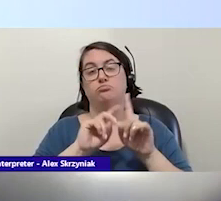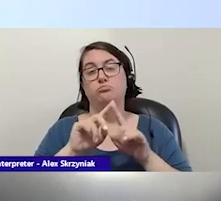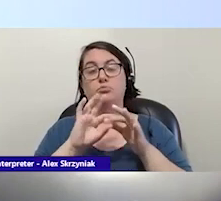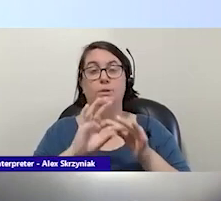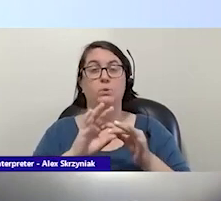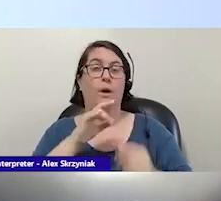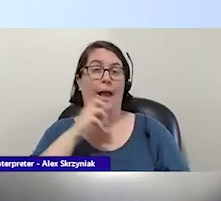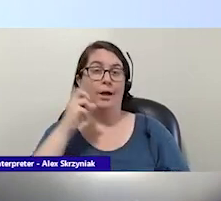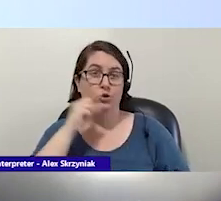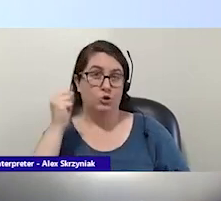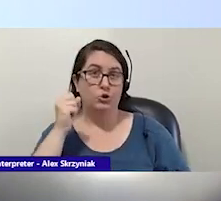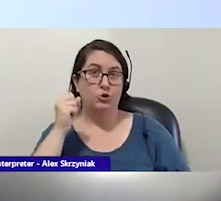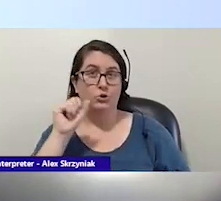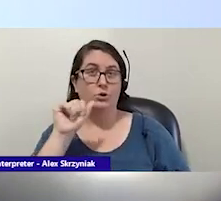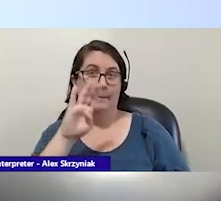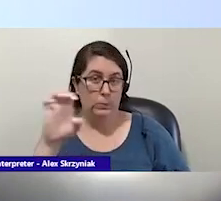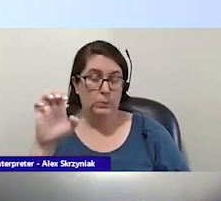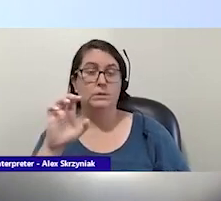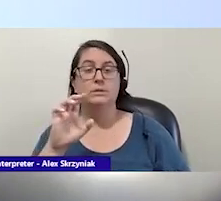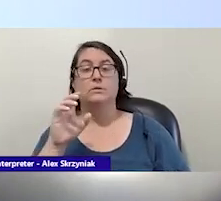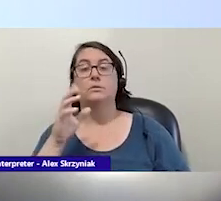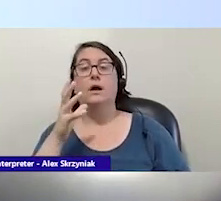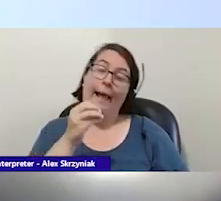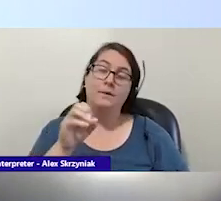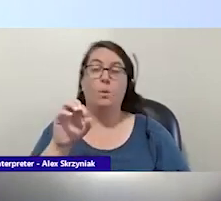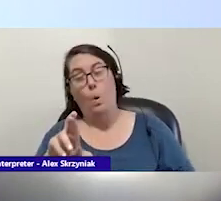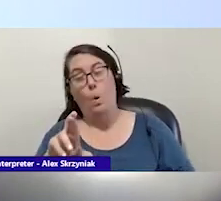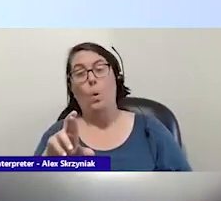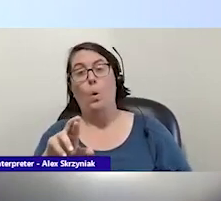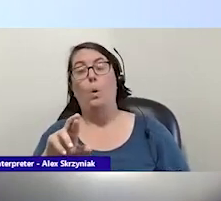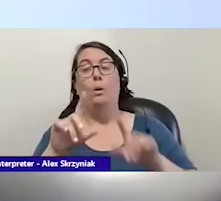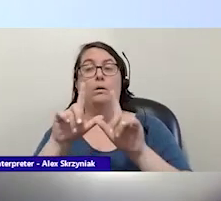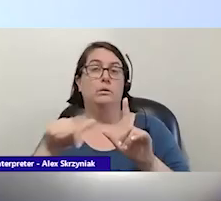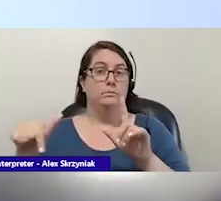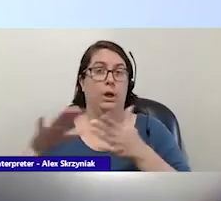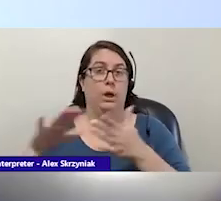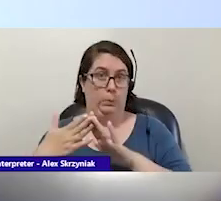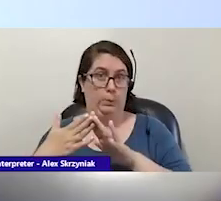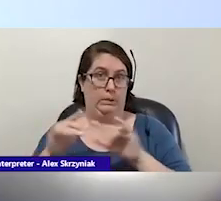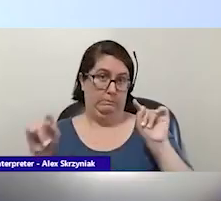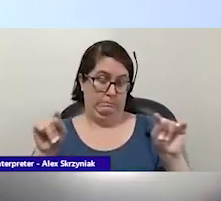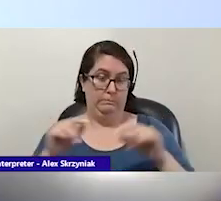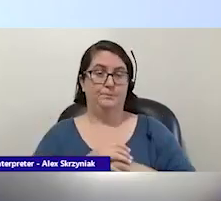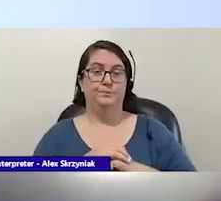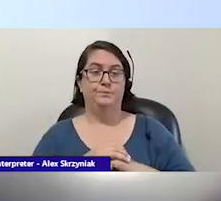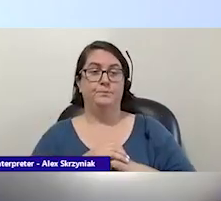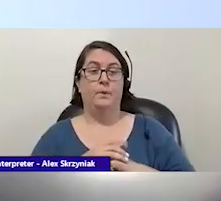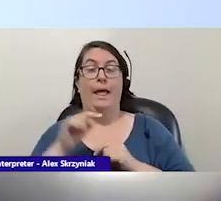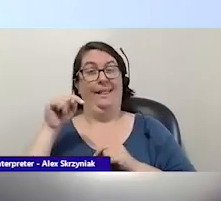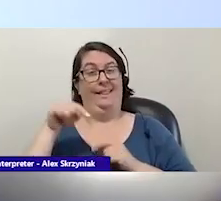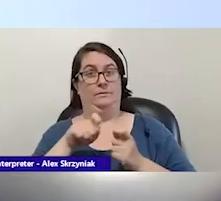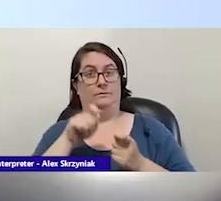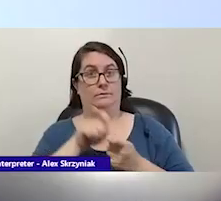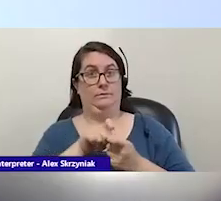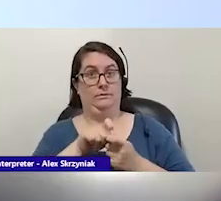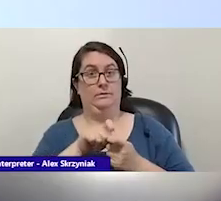elder abuse and or to the LGBT community. The particular